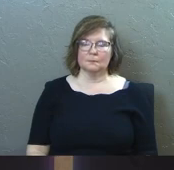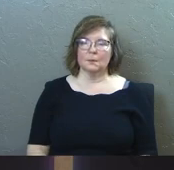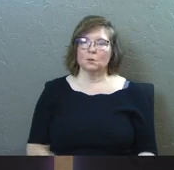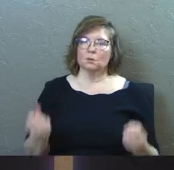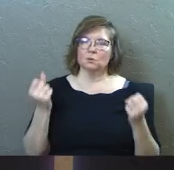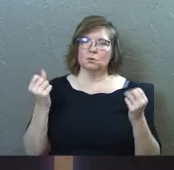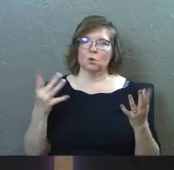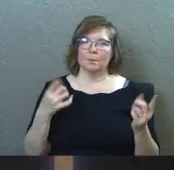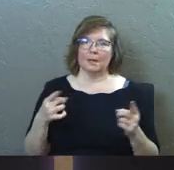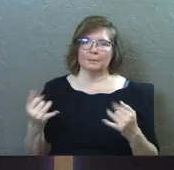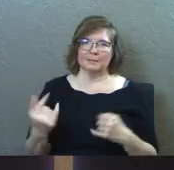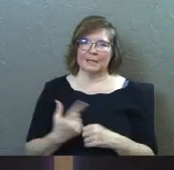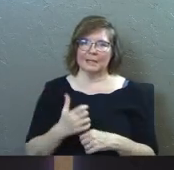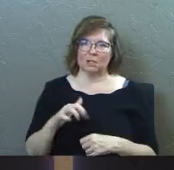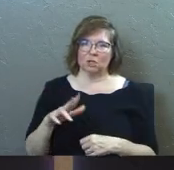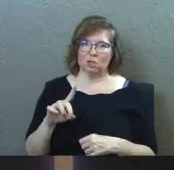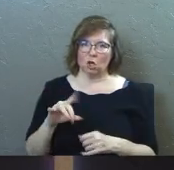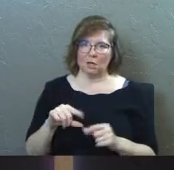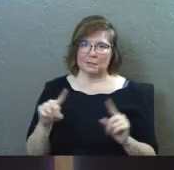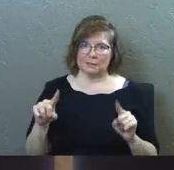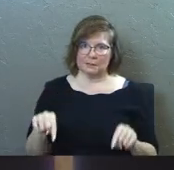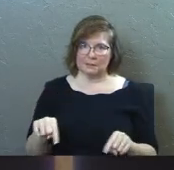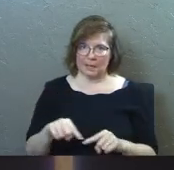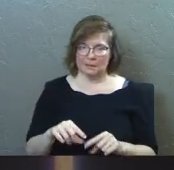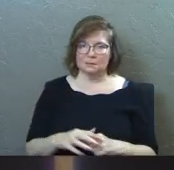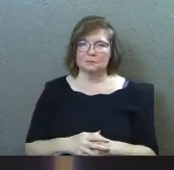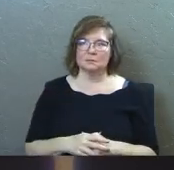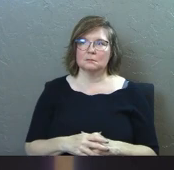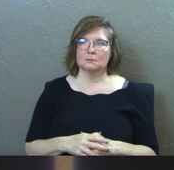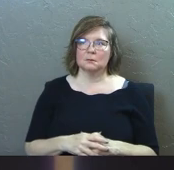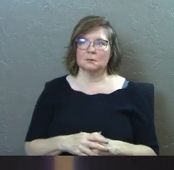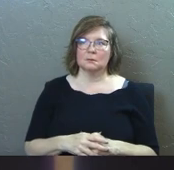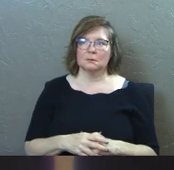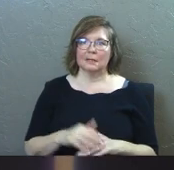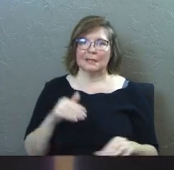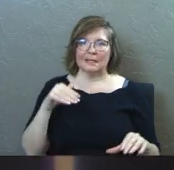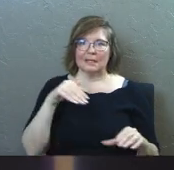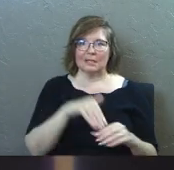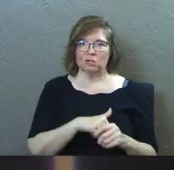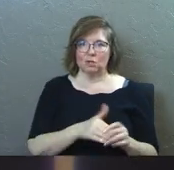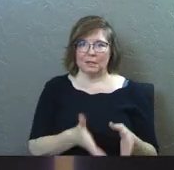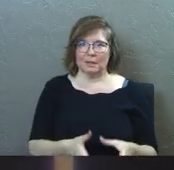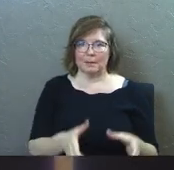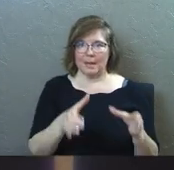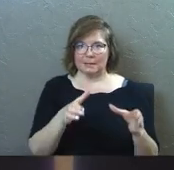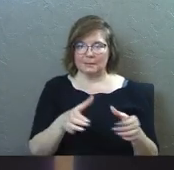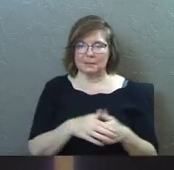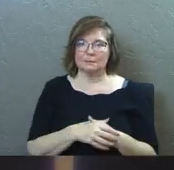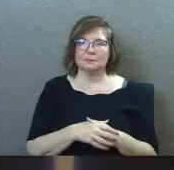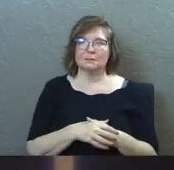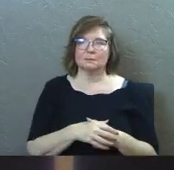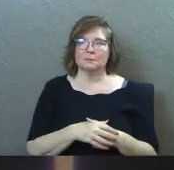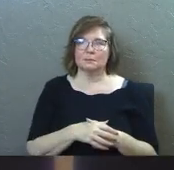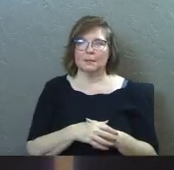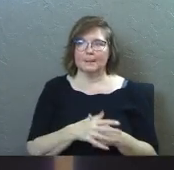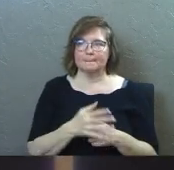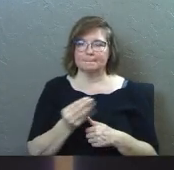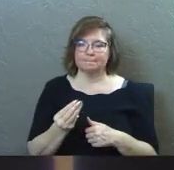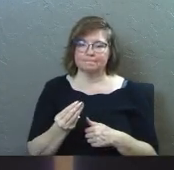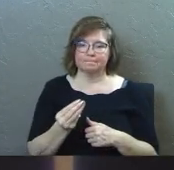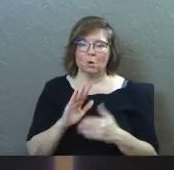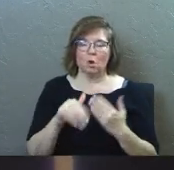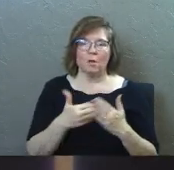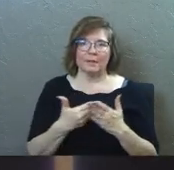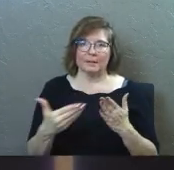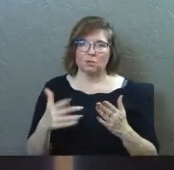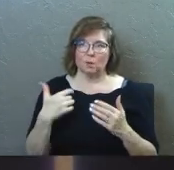So much happening today. Get your yard sign. Drop your insert in the basket on your way out.